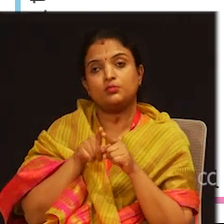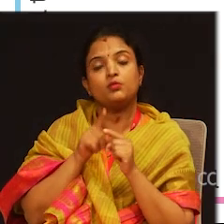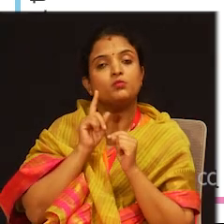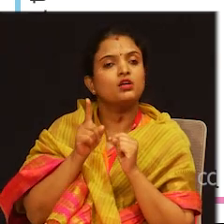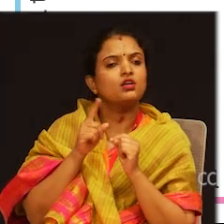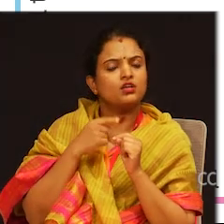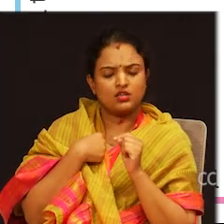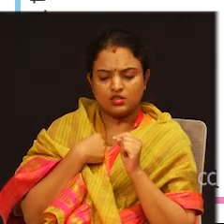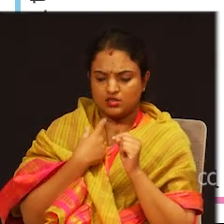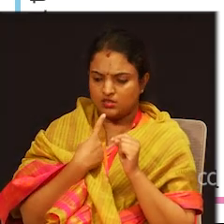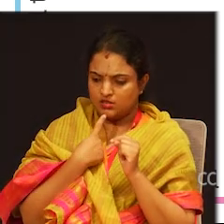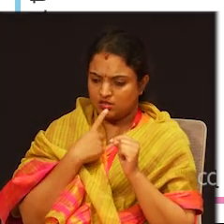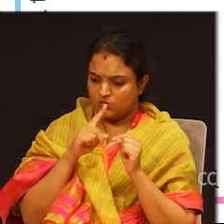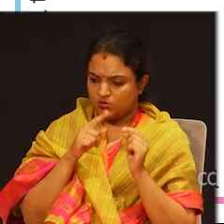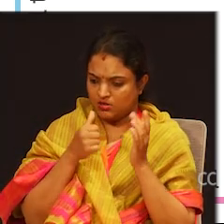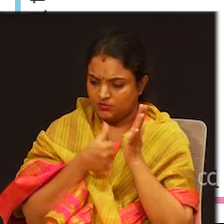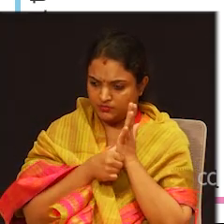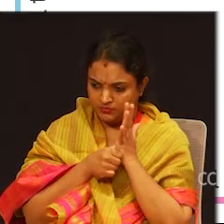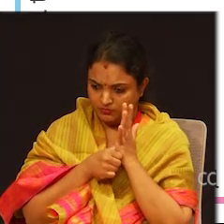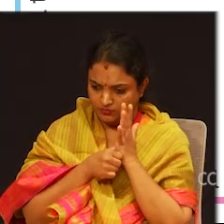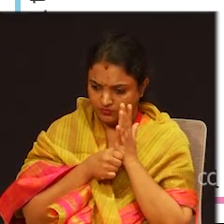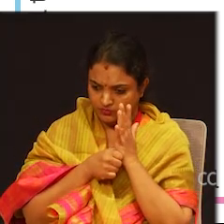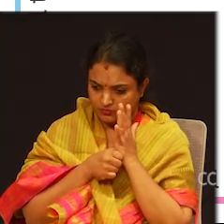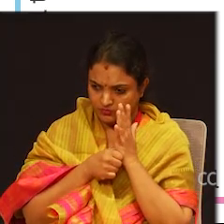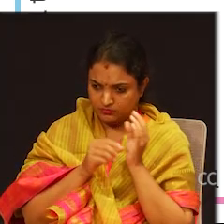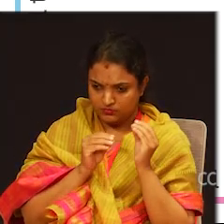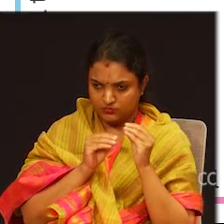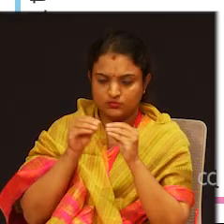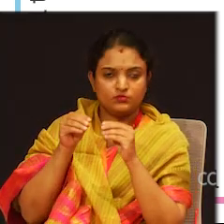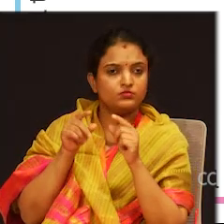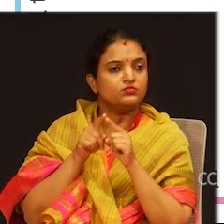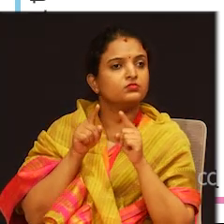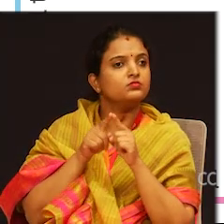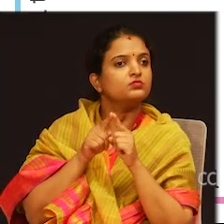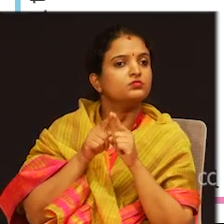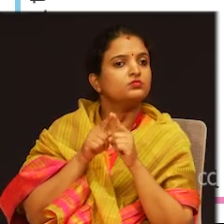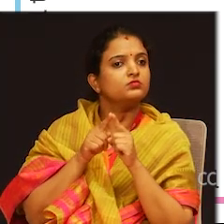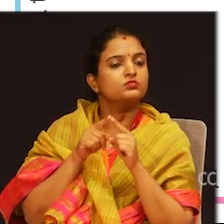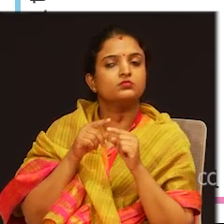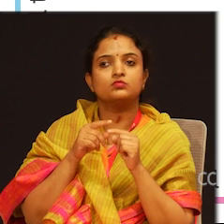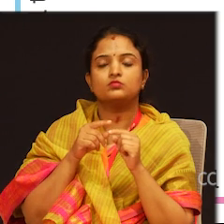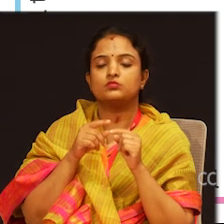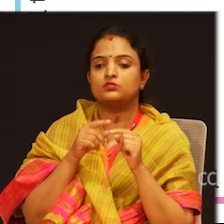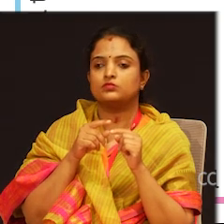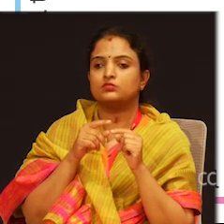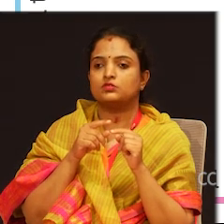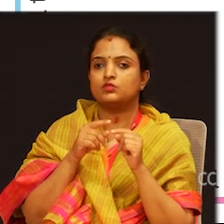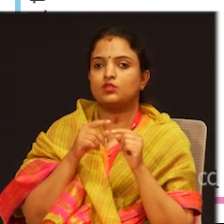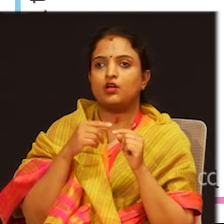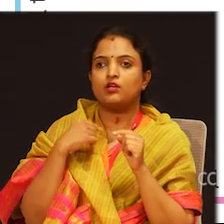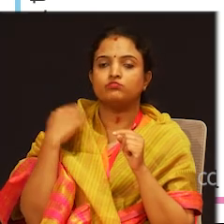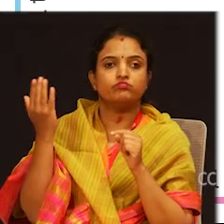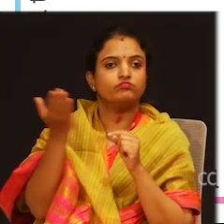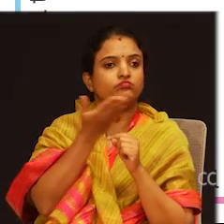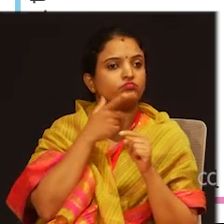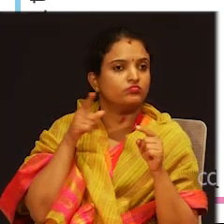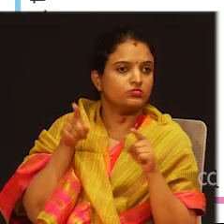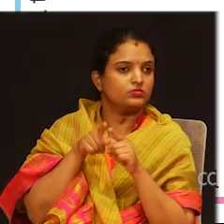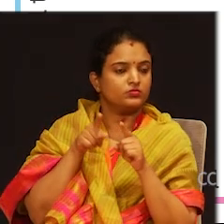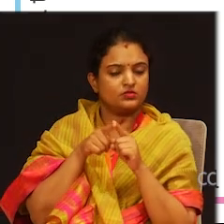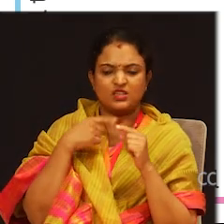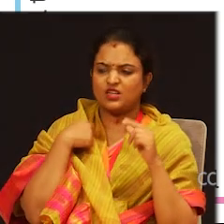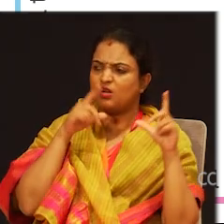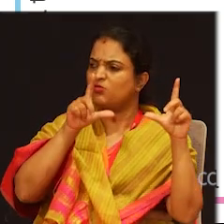And they said for a month, we are going to use this poster everywhere. I saw